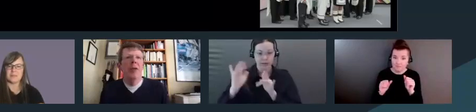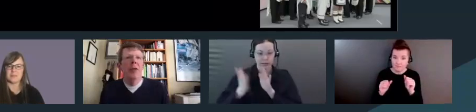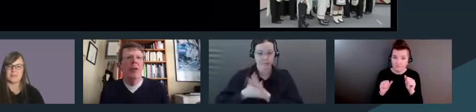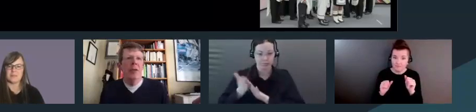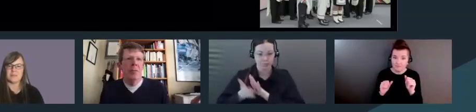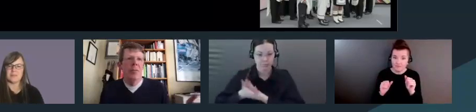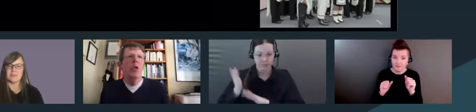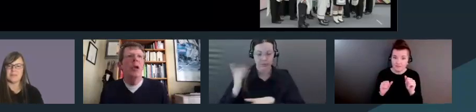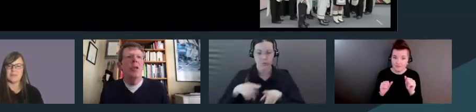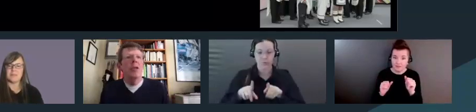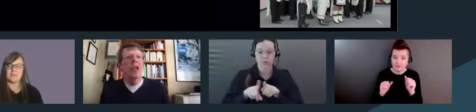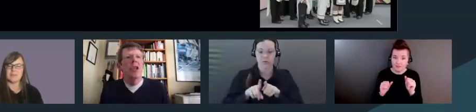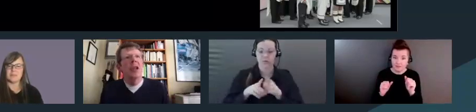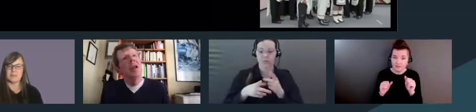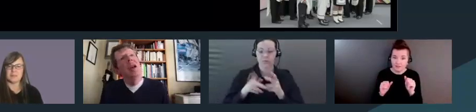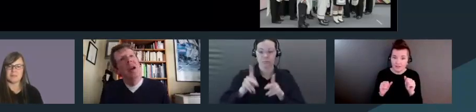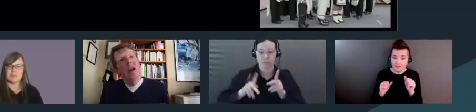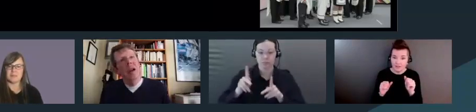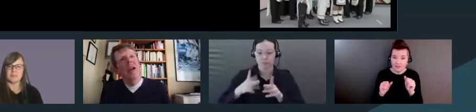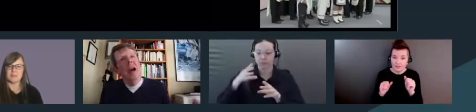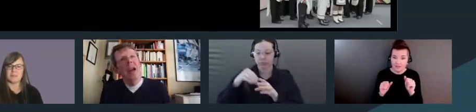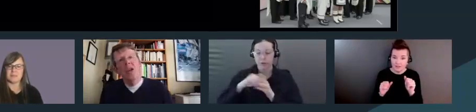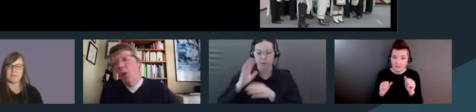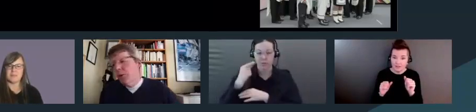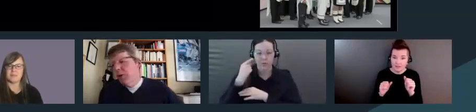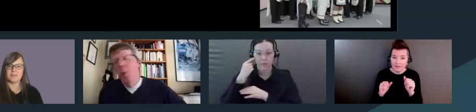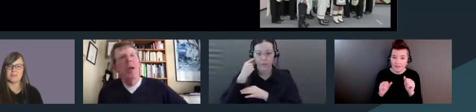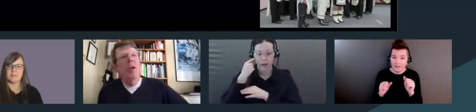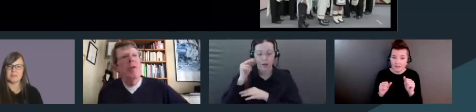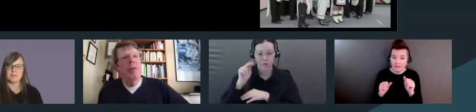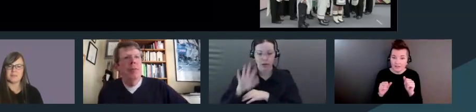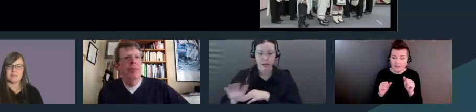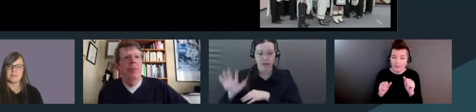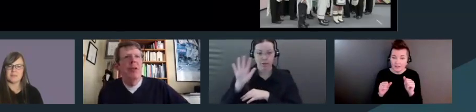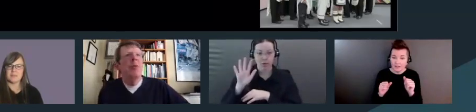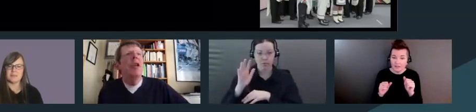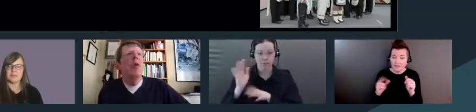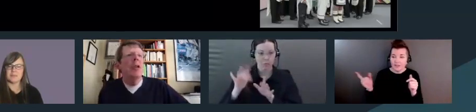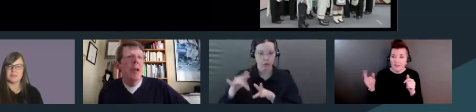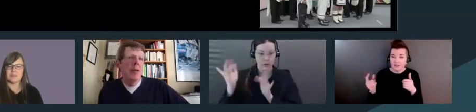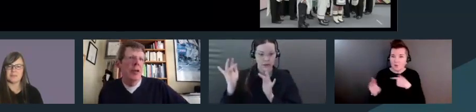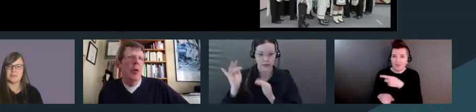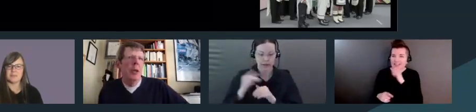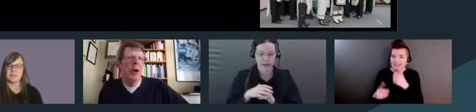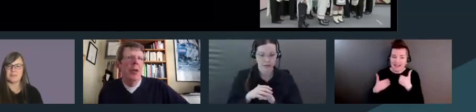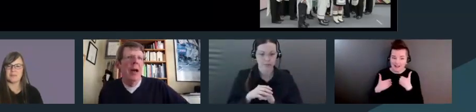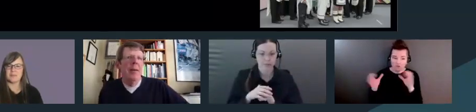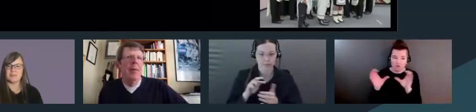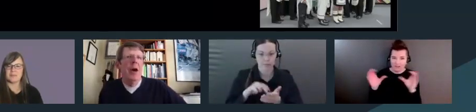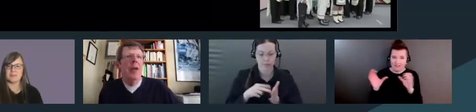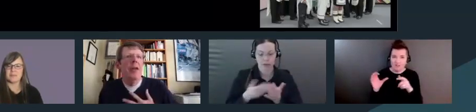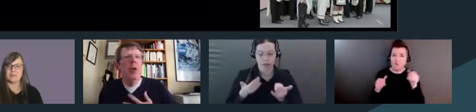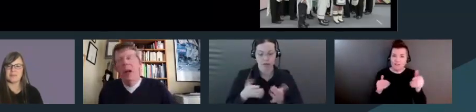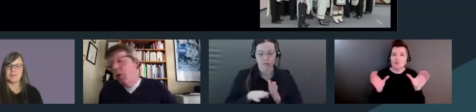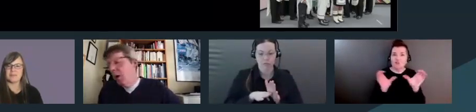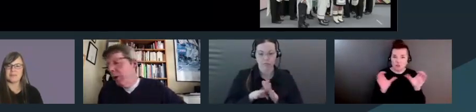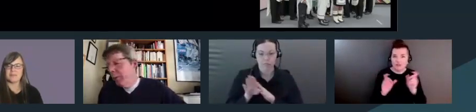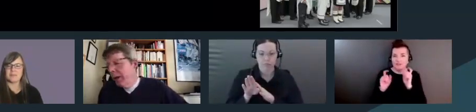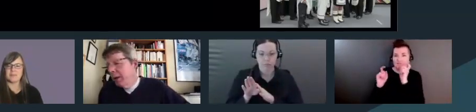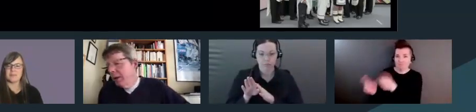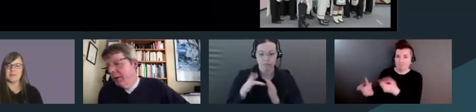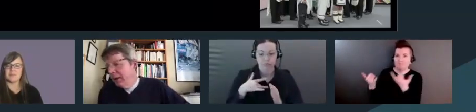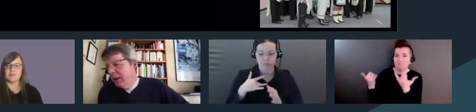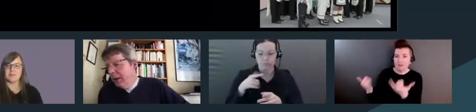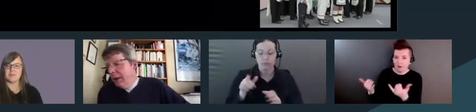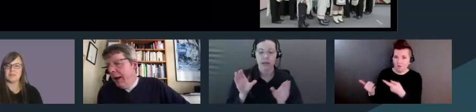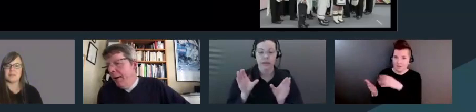that after my first 2 weeks of teaching, had I chosen. There would be no incentive to go beyond that other than what I brought